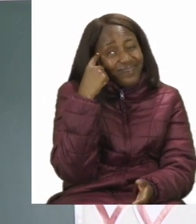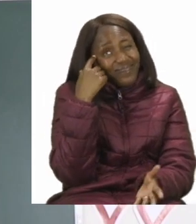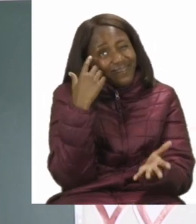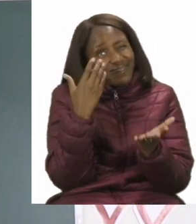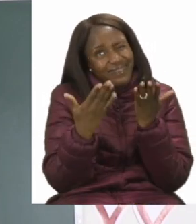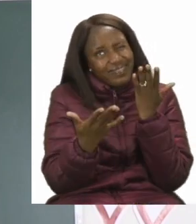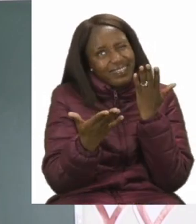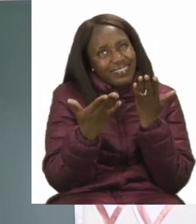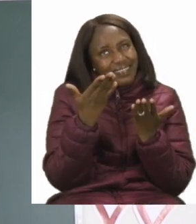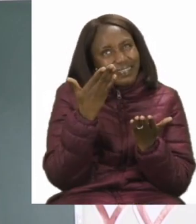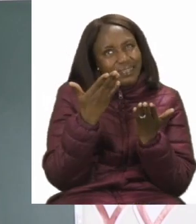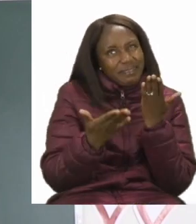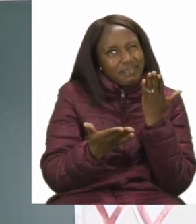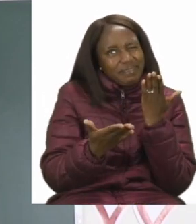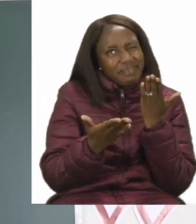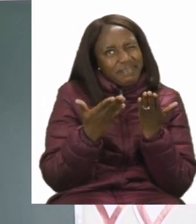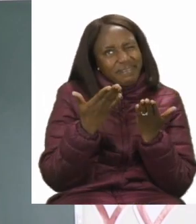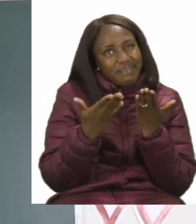about